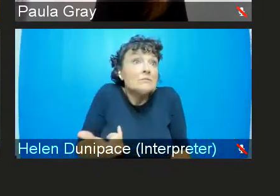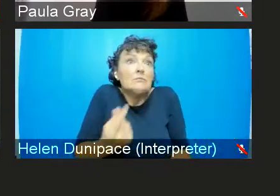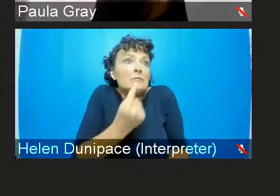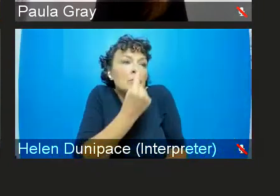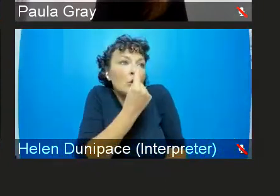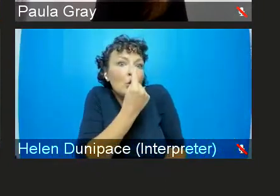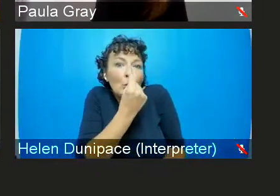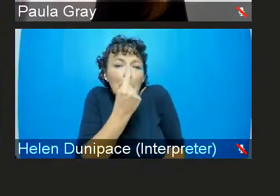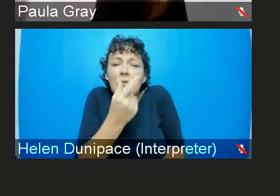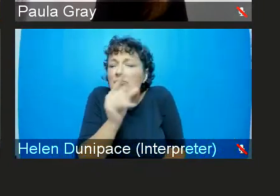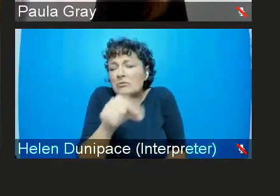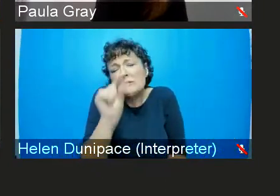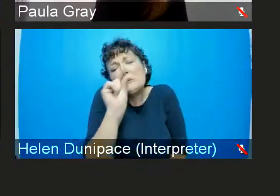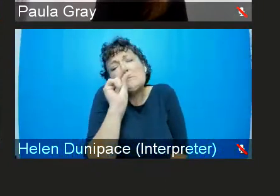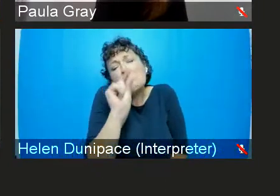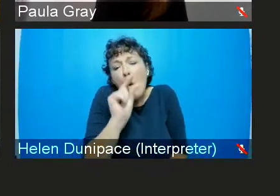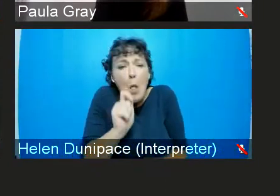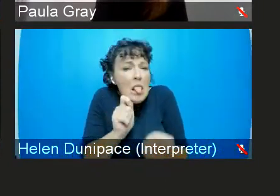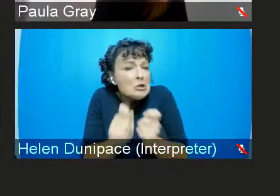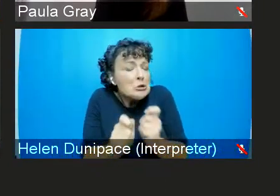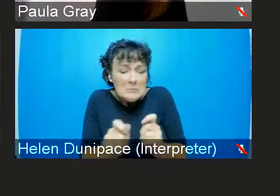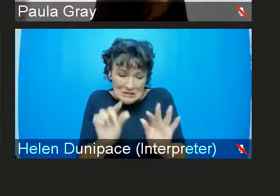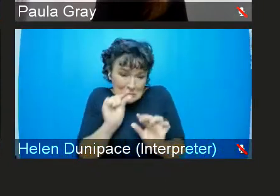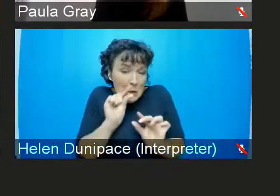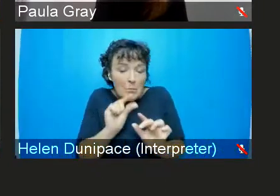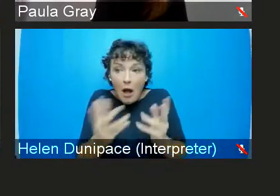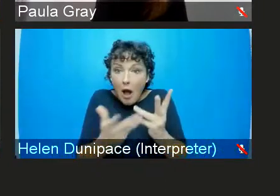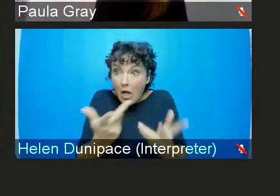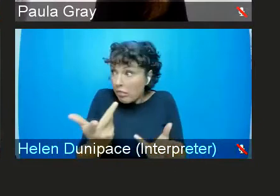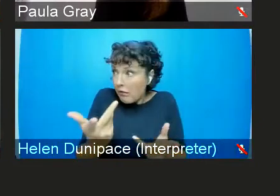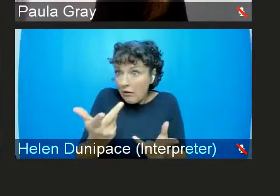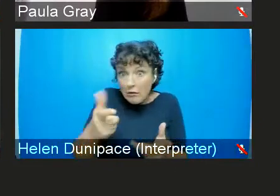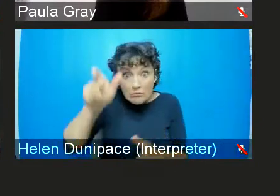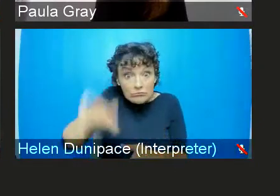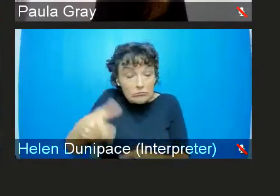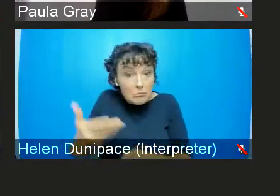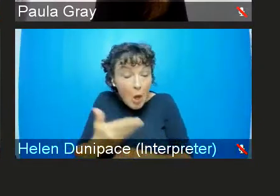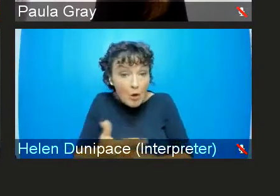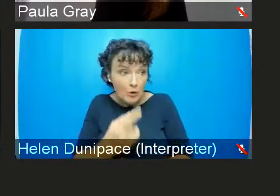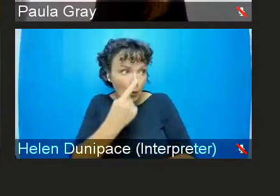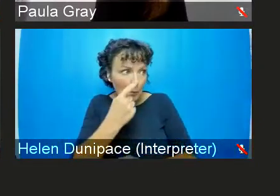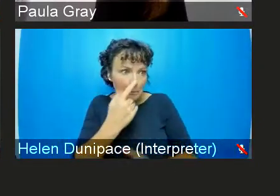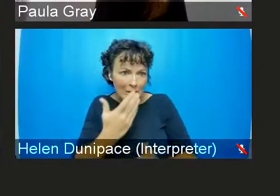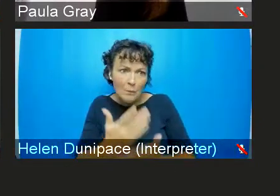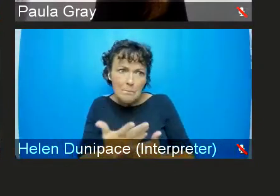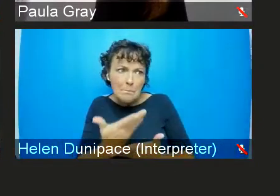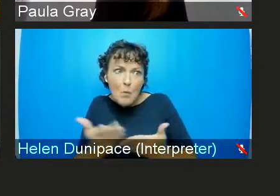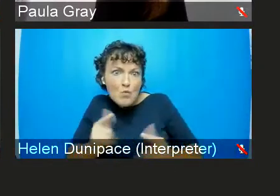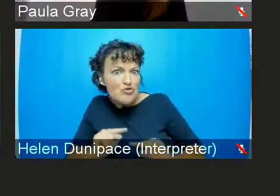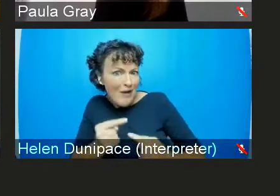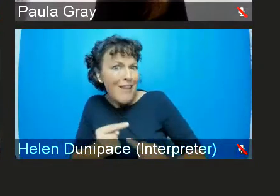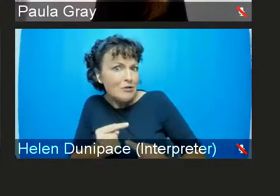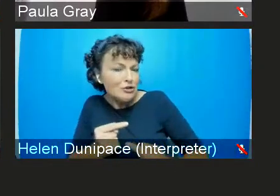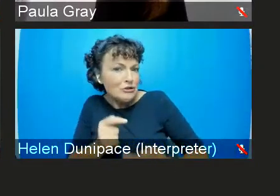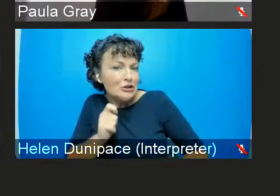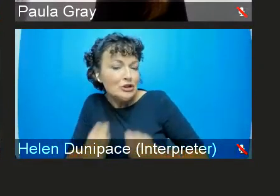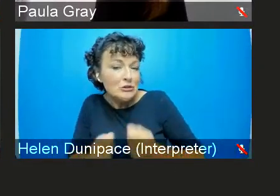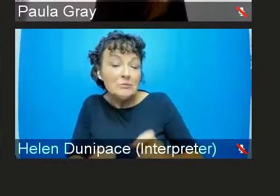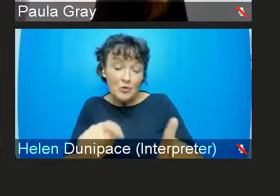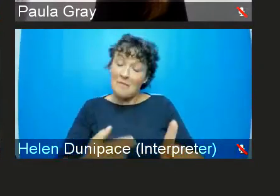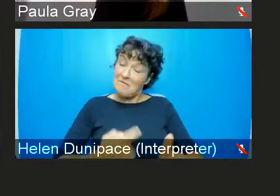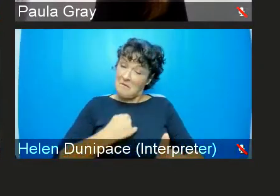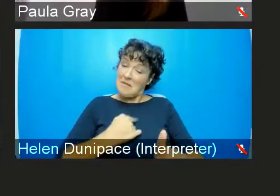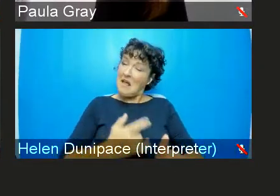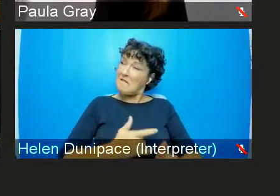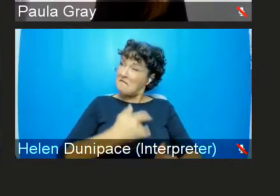relatively minor adjustments you need to put in place, but for some other people it might be more challenging. And for me, a really inclusive employer would